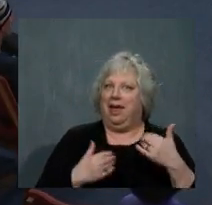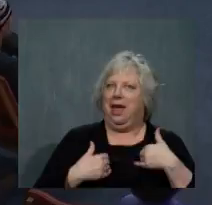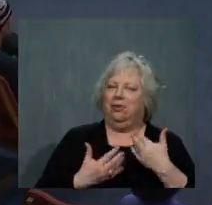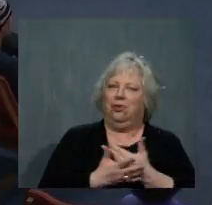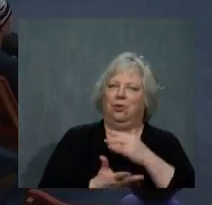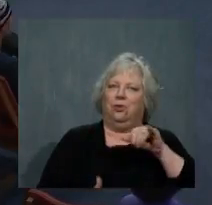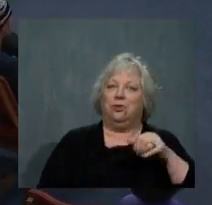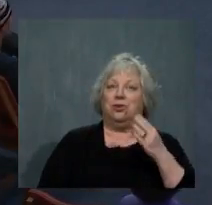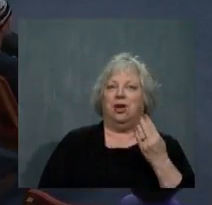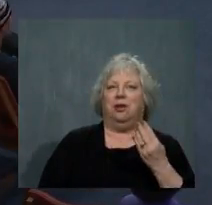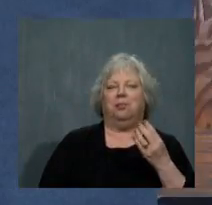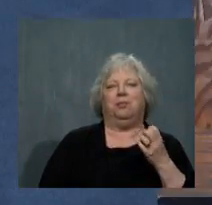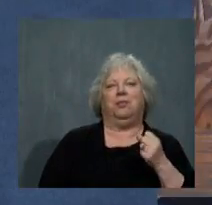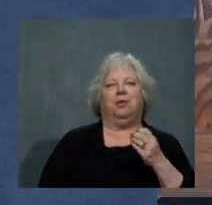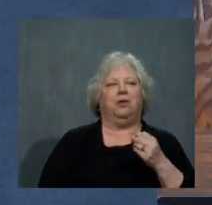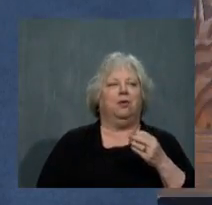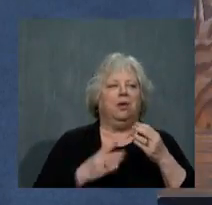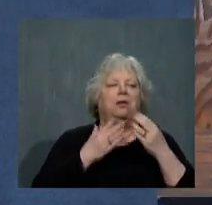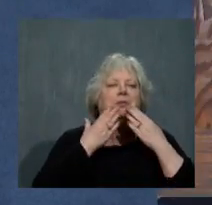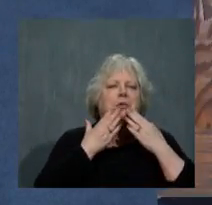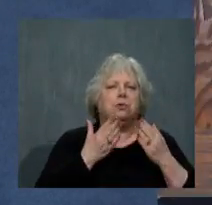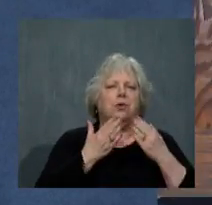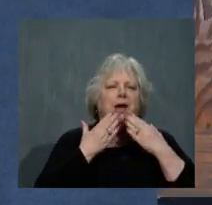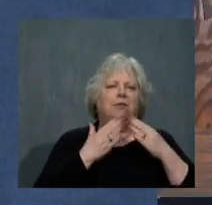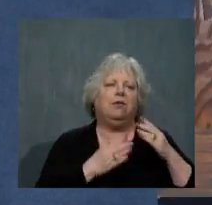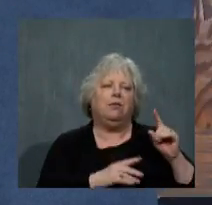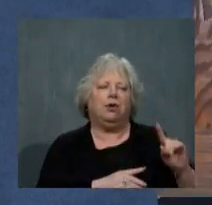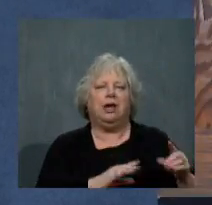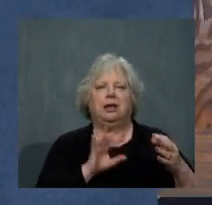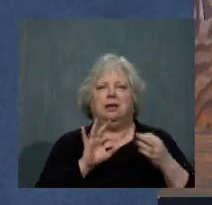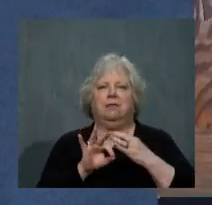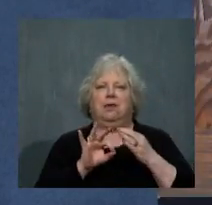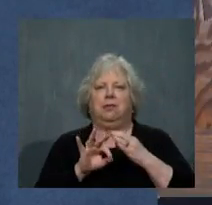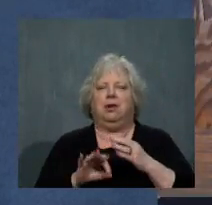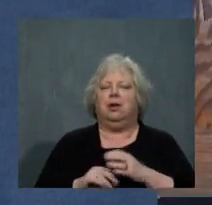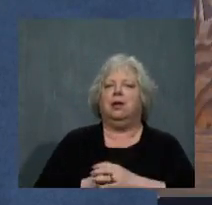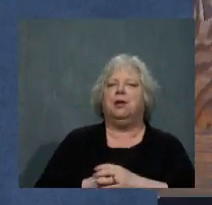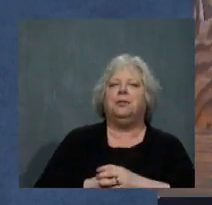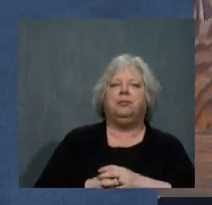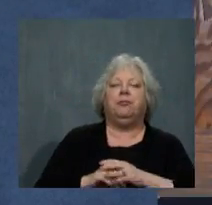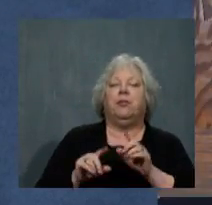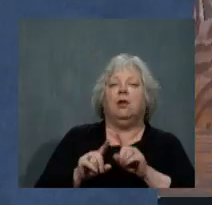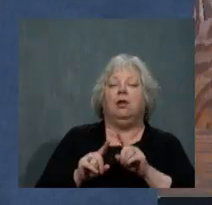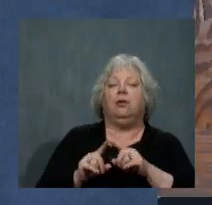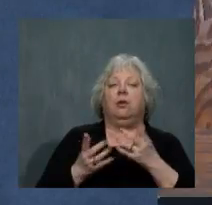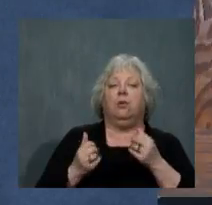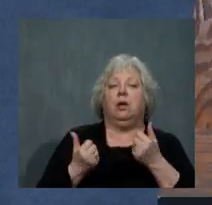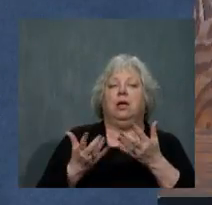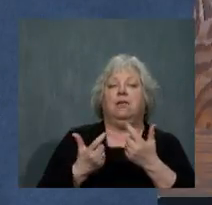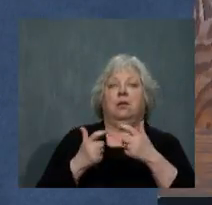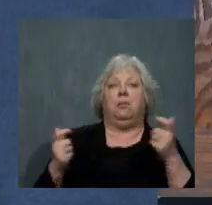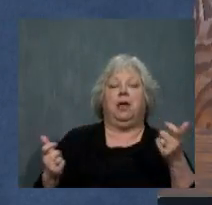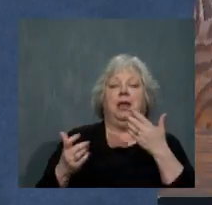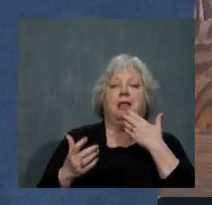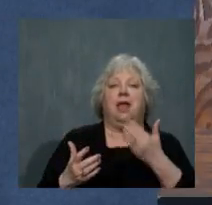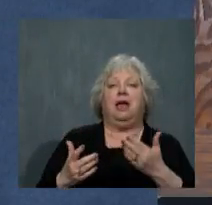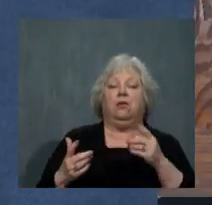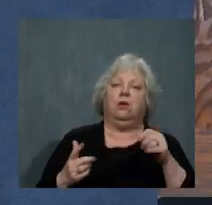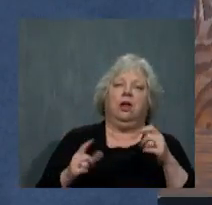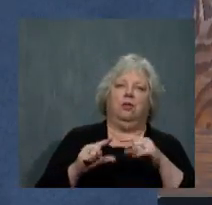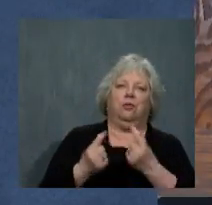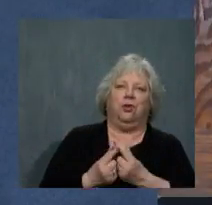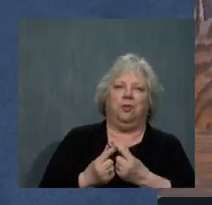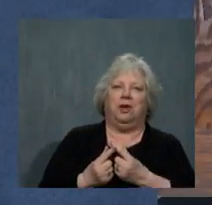So I'm grateful for his input. I also want to give a big thanks to some other groups. This is the City of Little